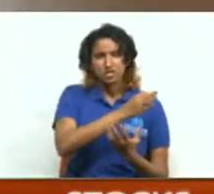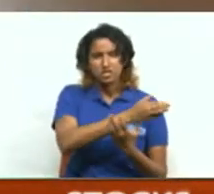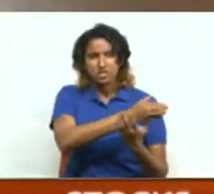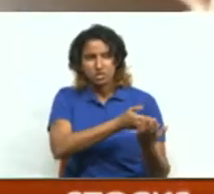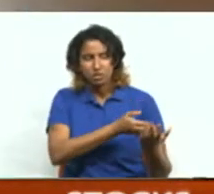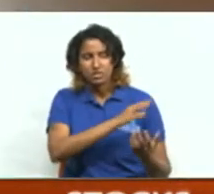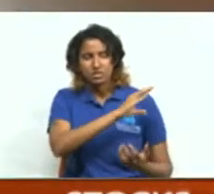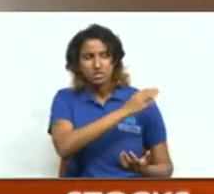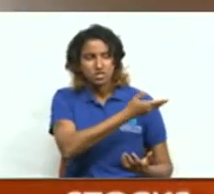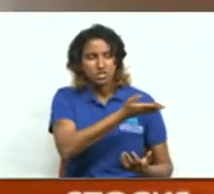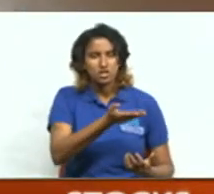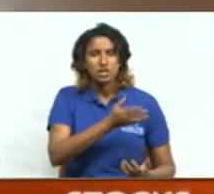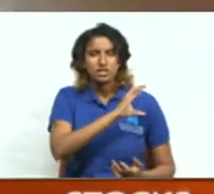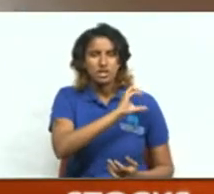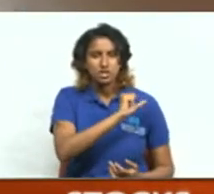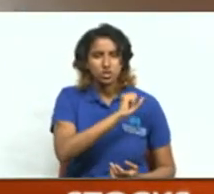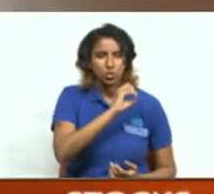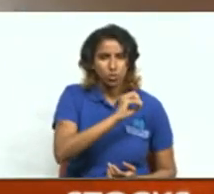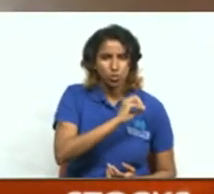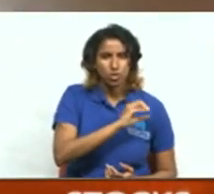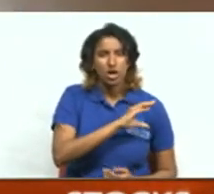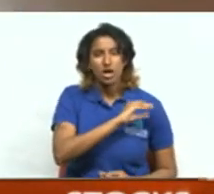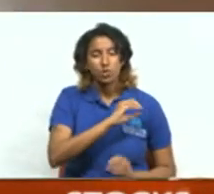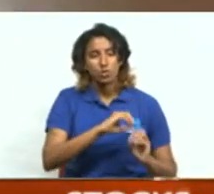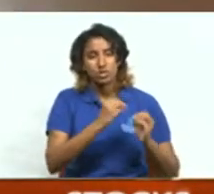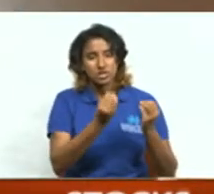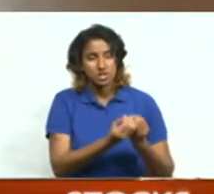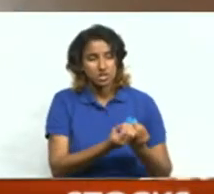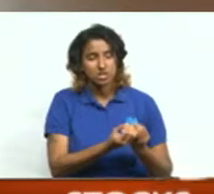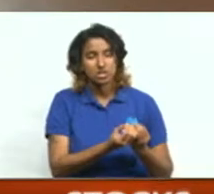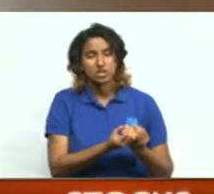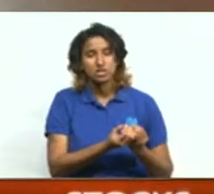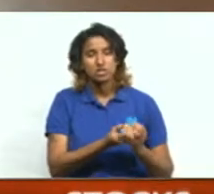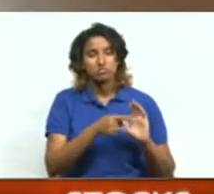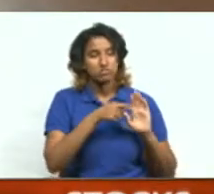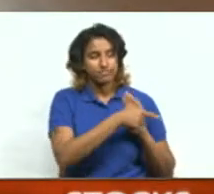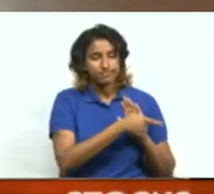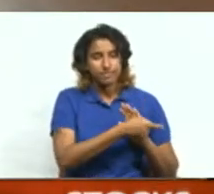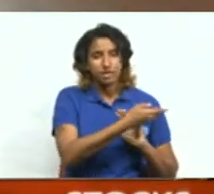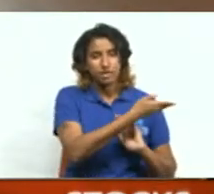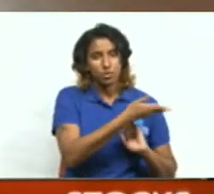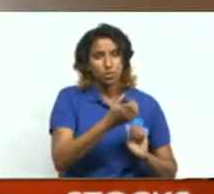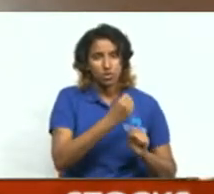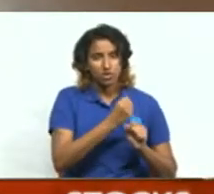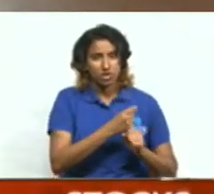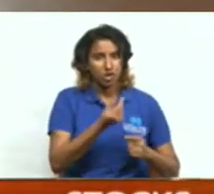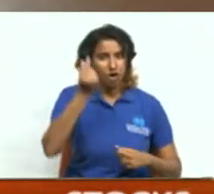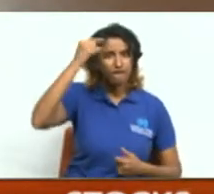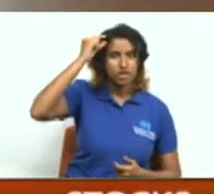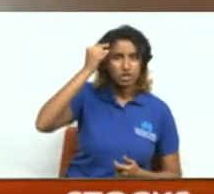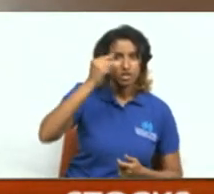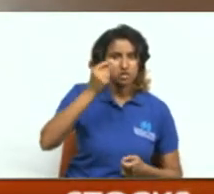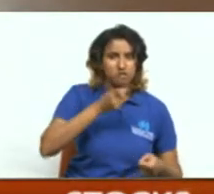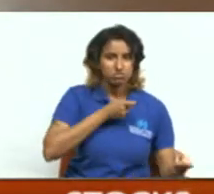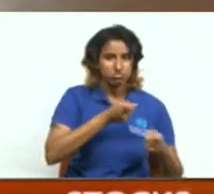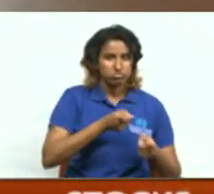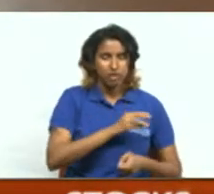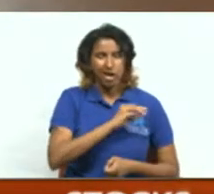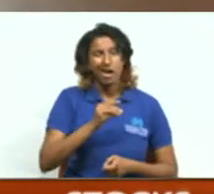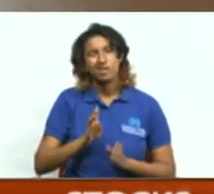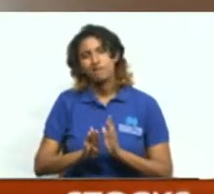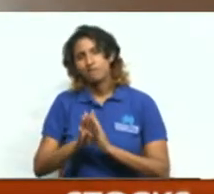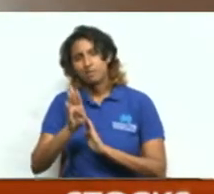the vital role of these organizations, your organizations, in governance and development. The work addresses not only issues